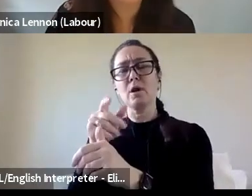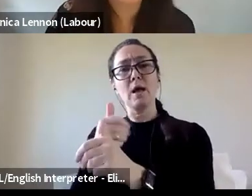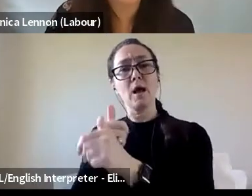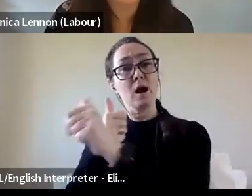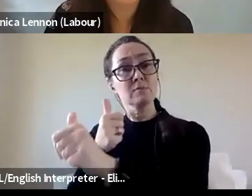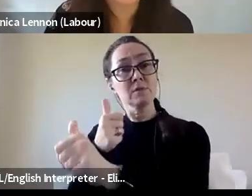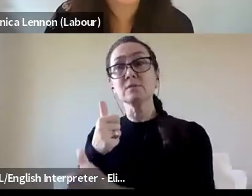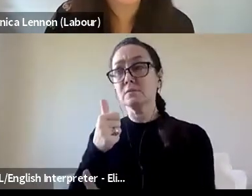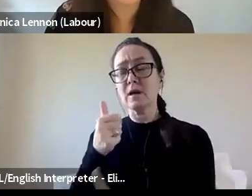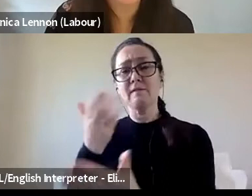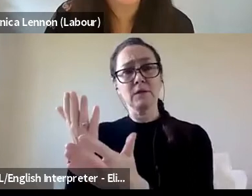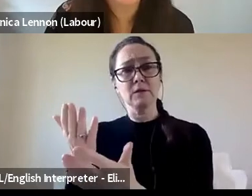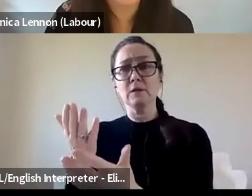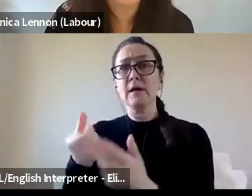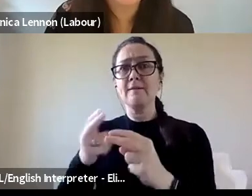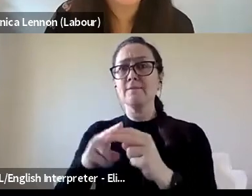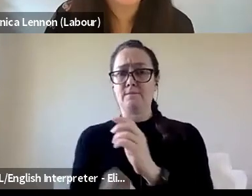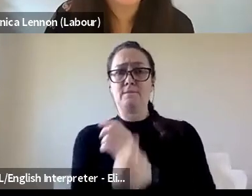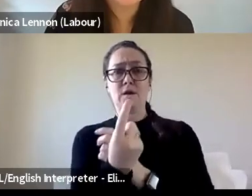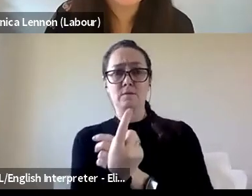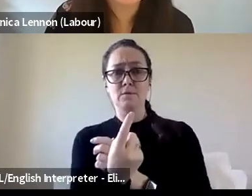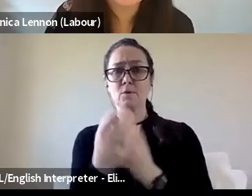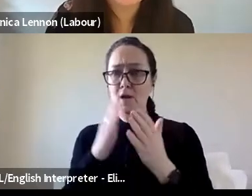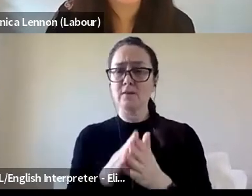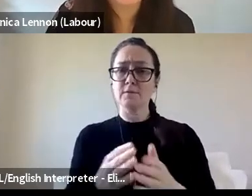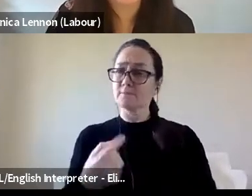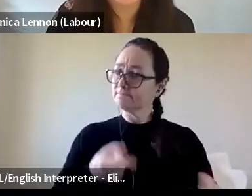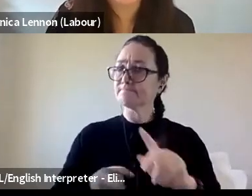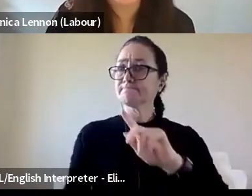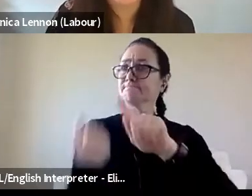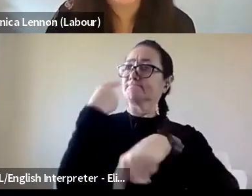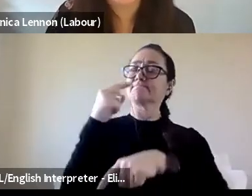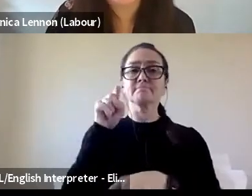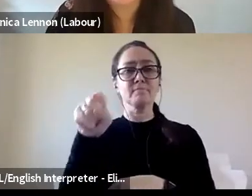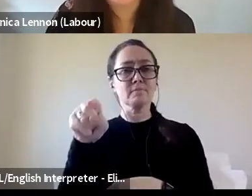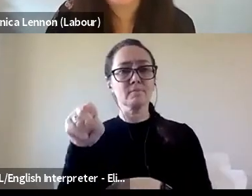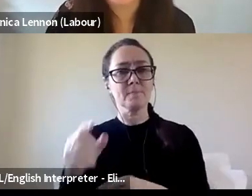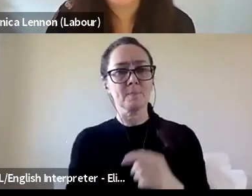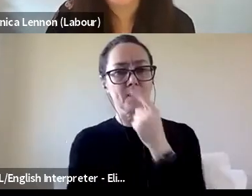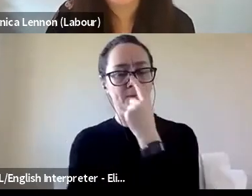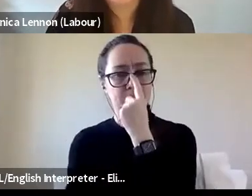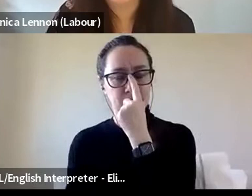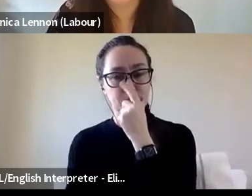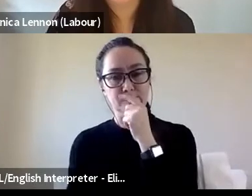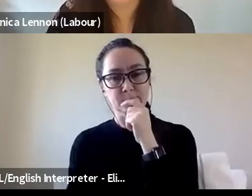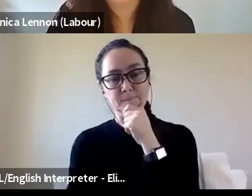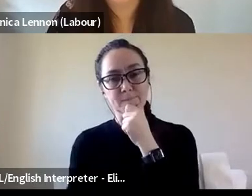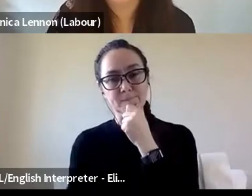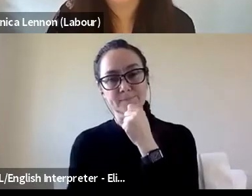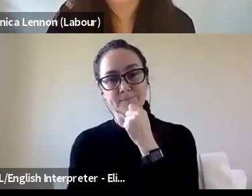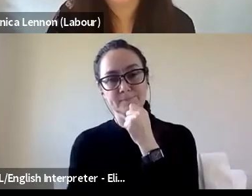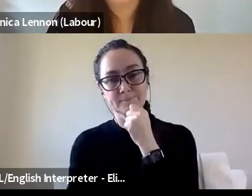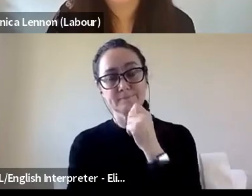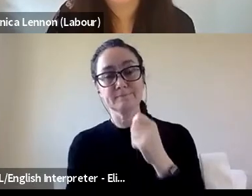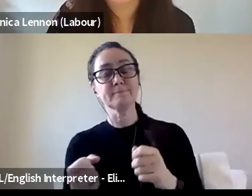held to account for those sorts of things going wrong. It's absolutely terrible. And listening to Sal